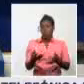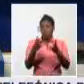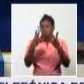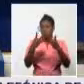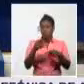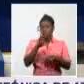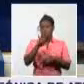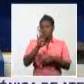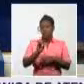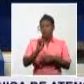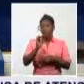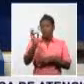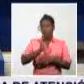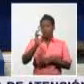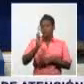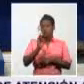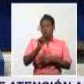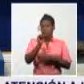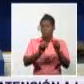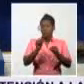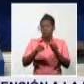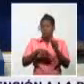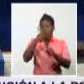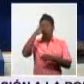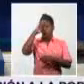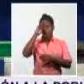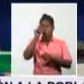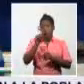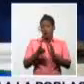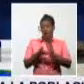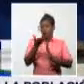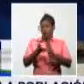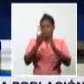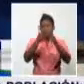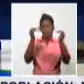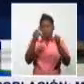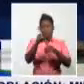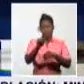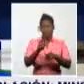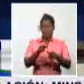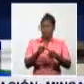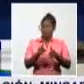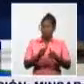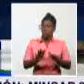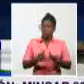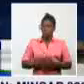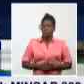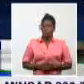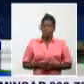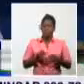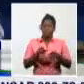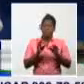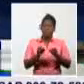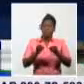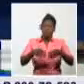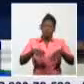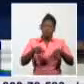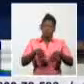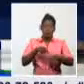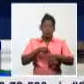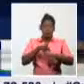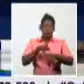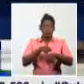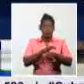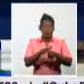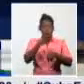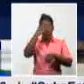575 people who have been discharged from hospitals, 50 people more than yesterday. This represents 40%